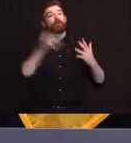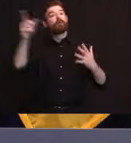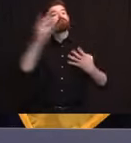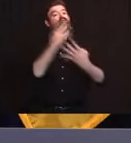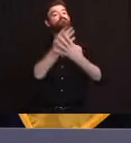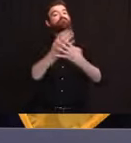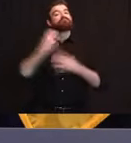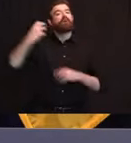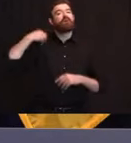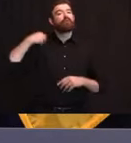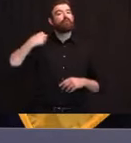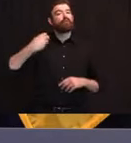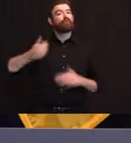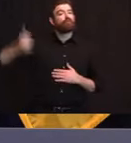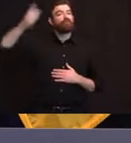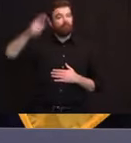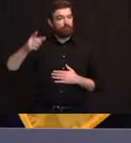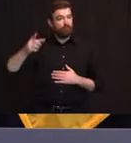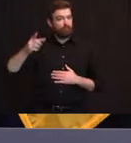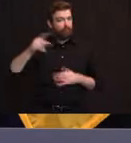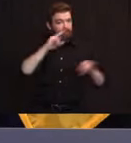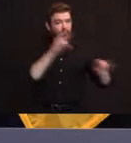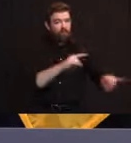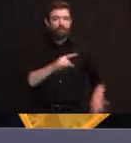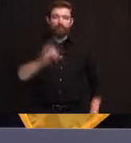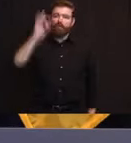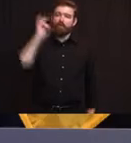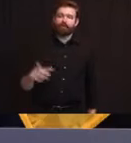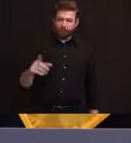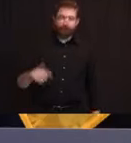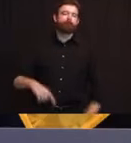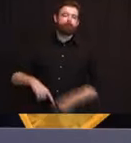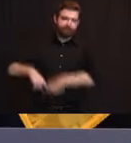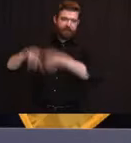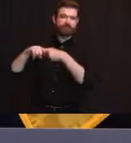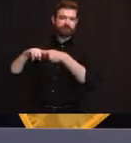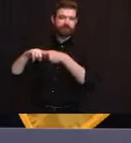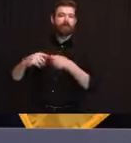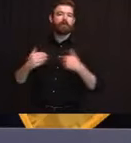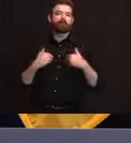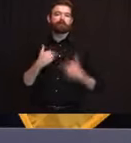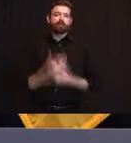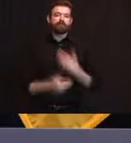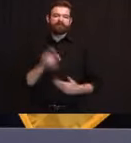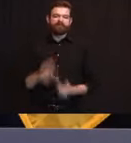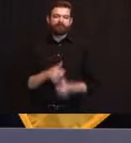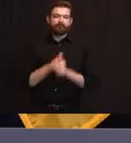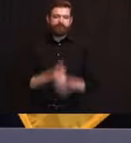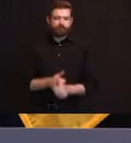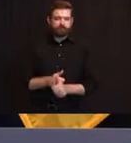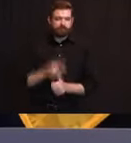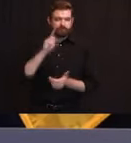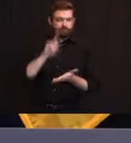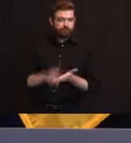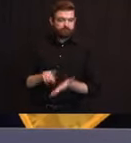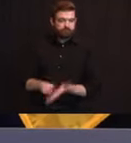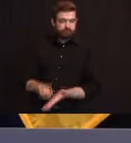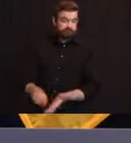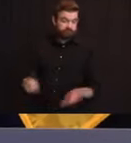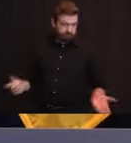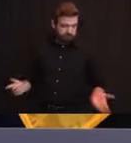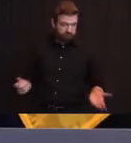and there's a process that's underway. I am not aware of any. Judy, Ed, any comments on that? I mean, I think this